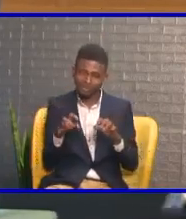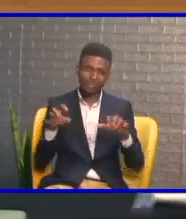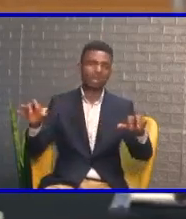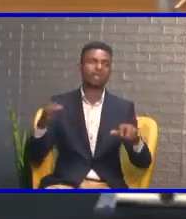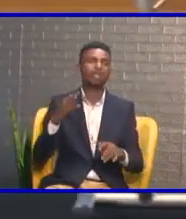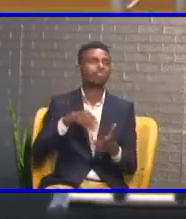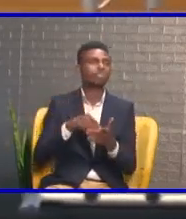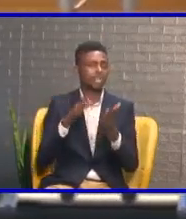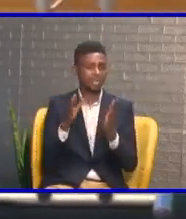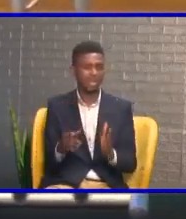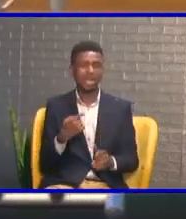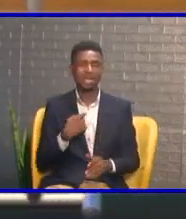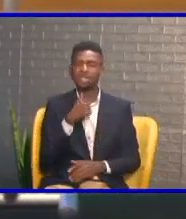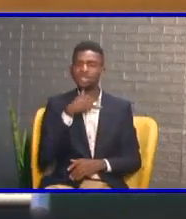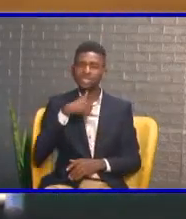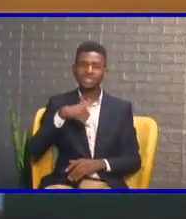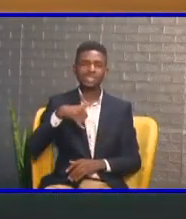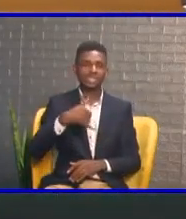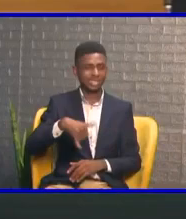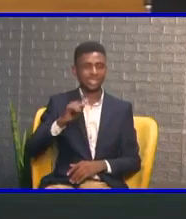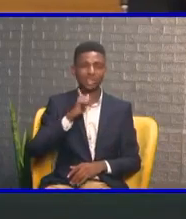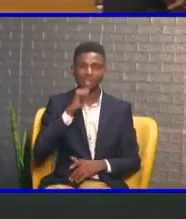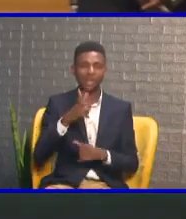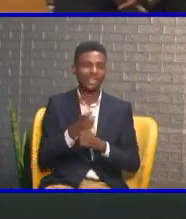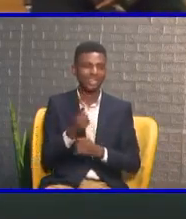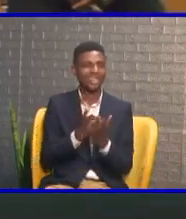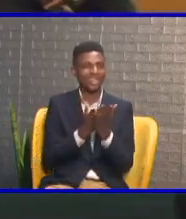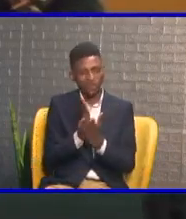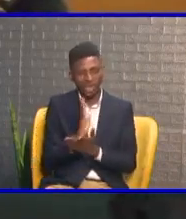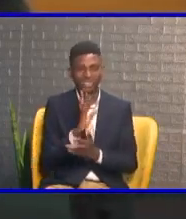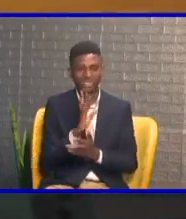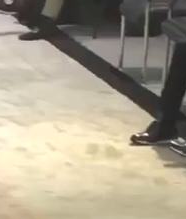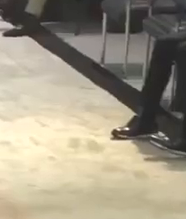I'm still not getting the right response. Only 20% of you are excited.